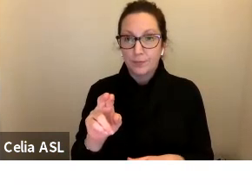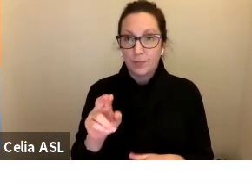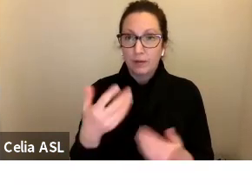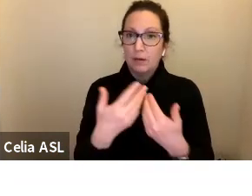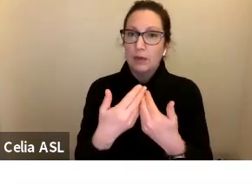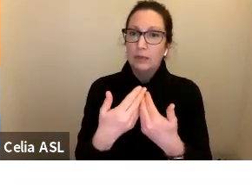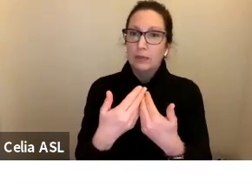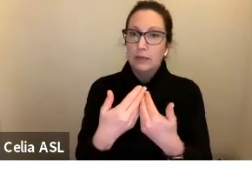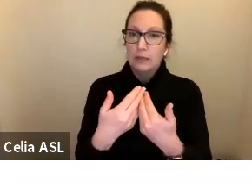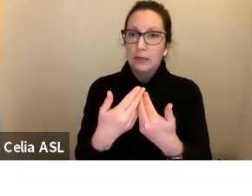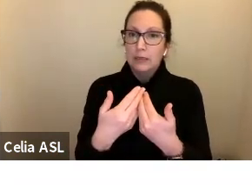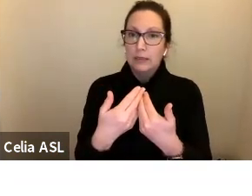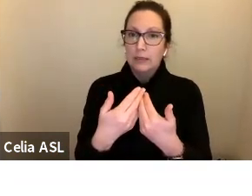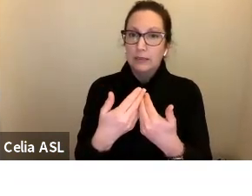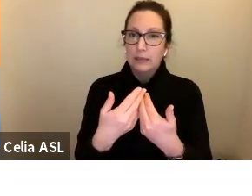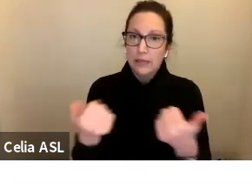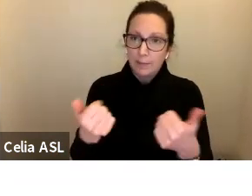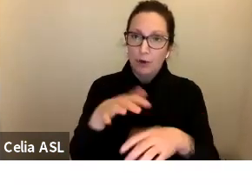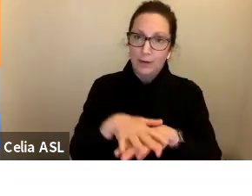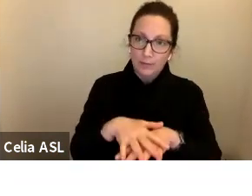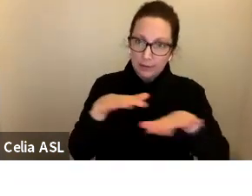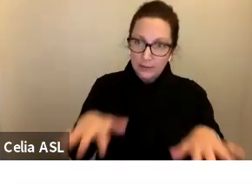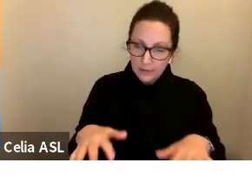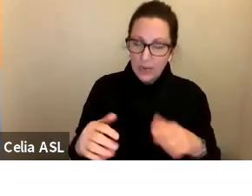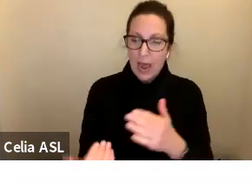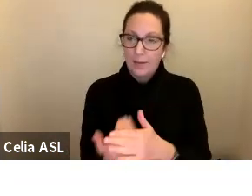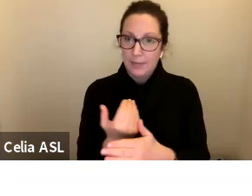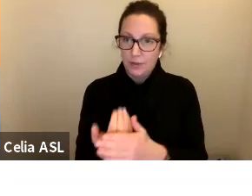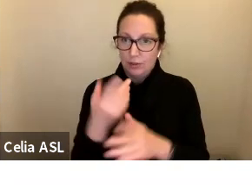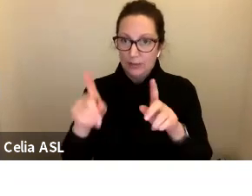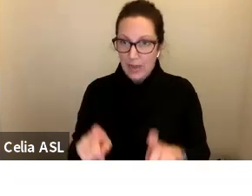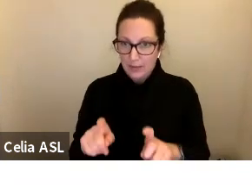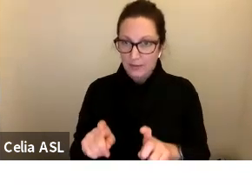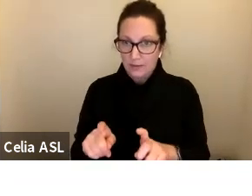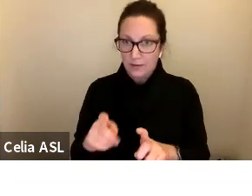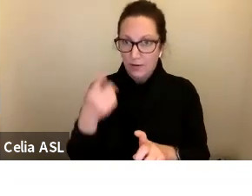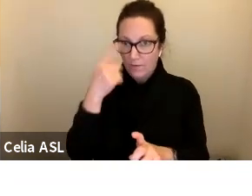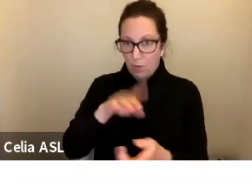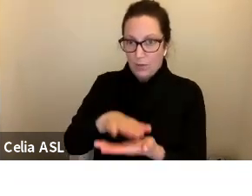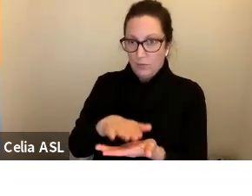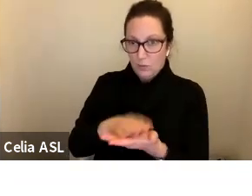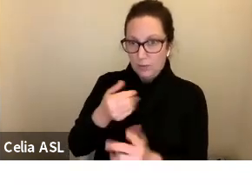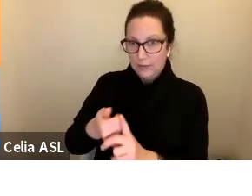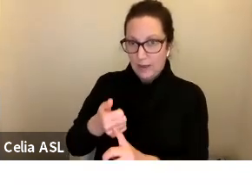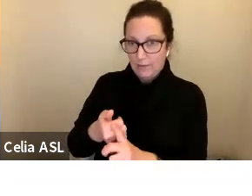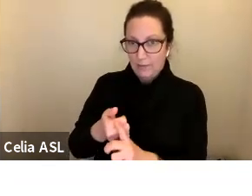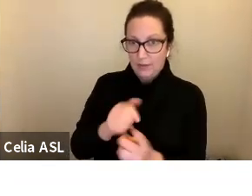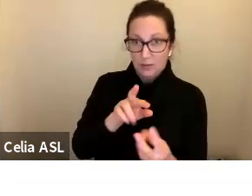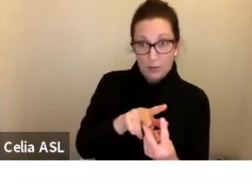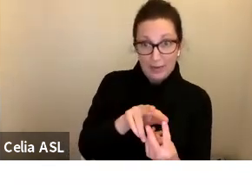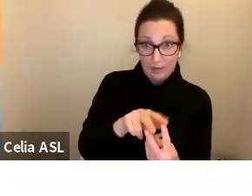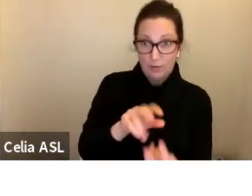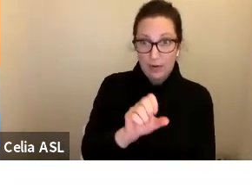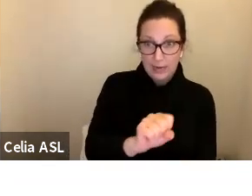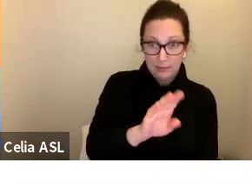separate distinguished admissions test for the school itself. So it's either